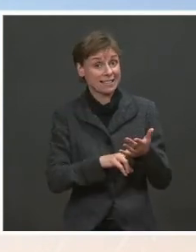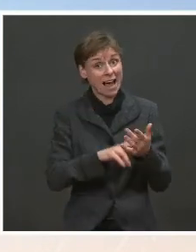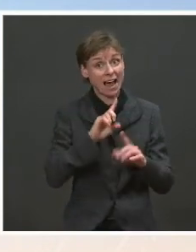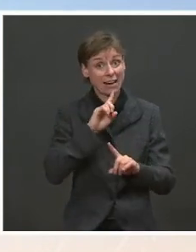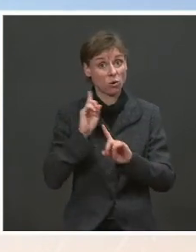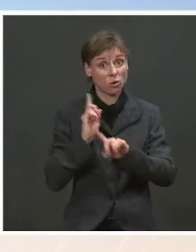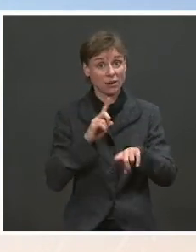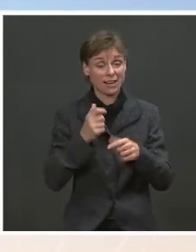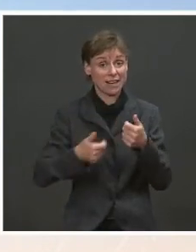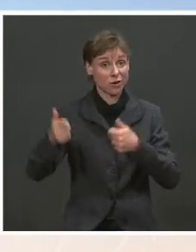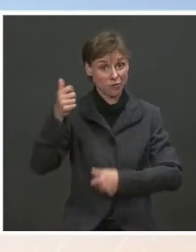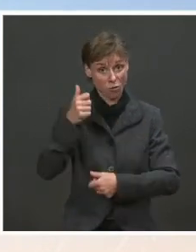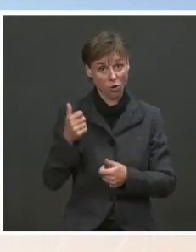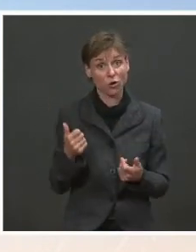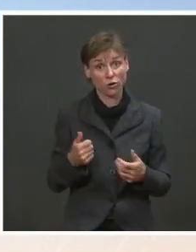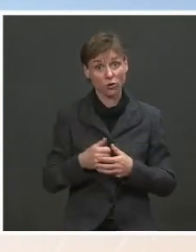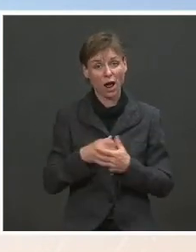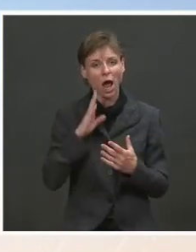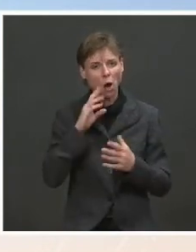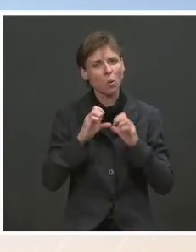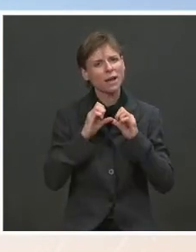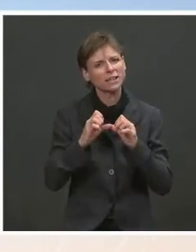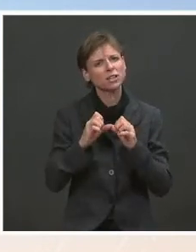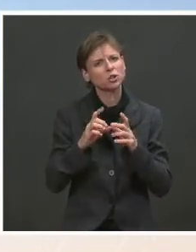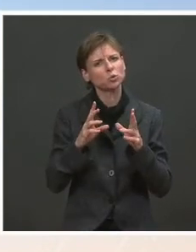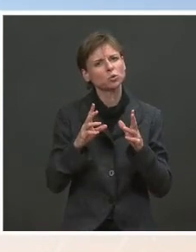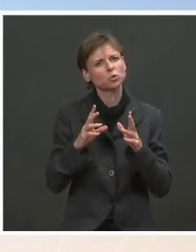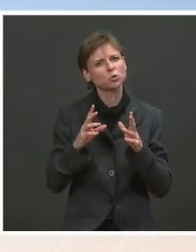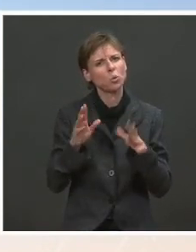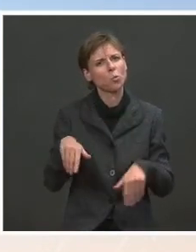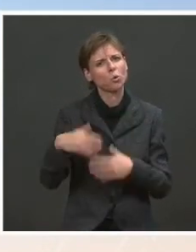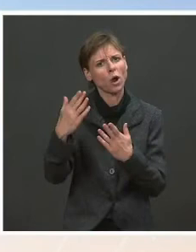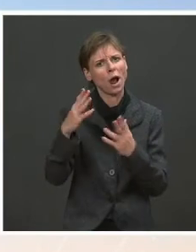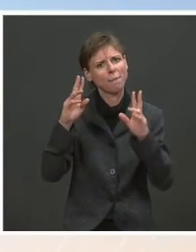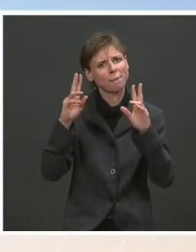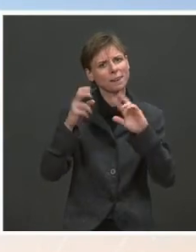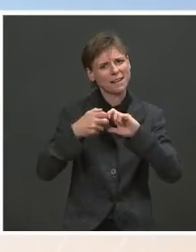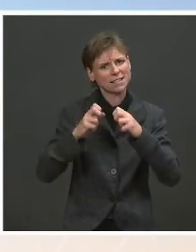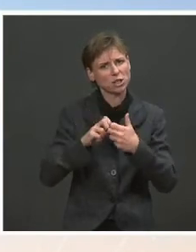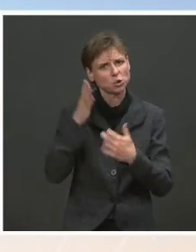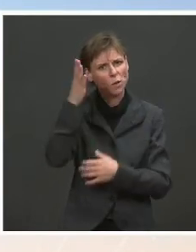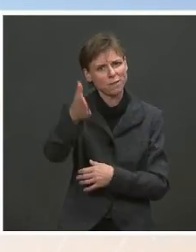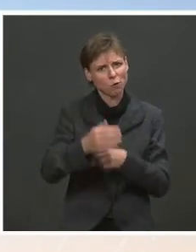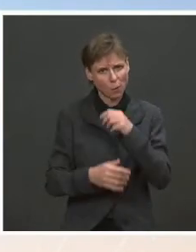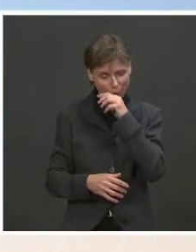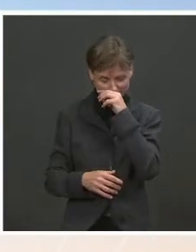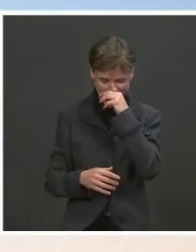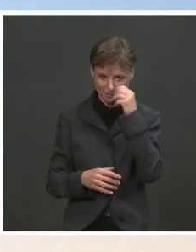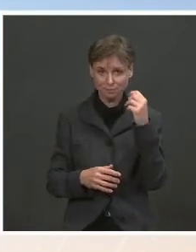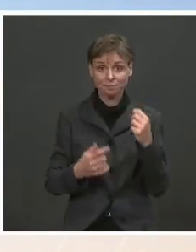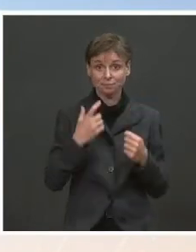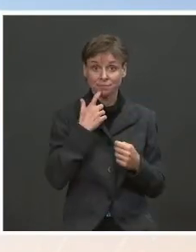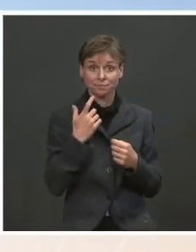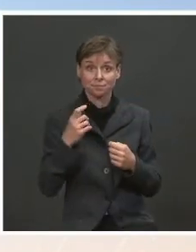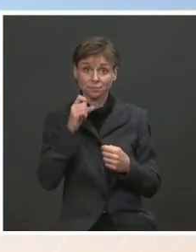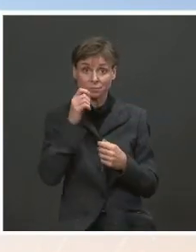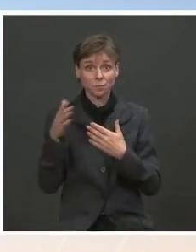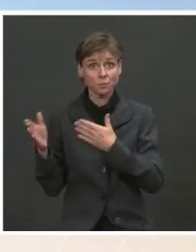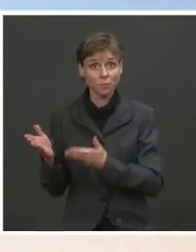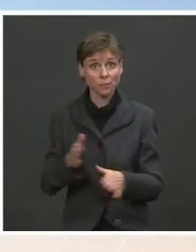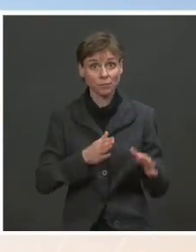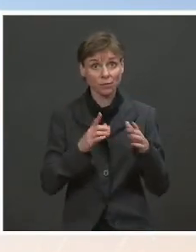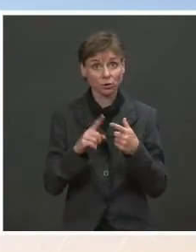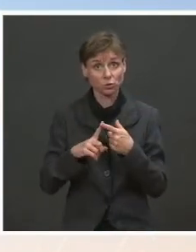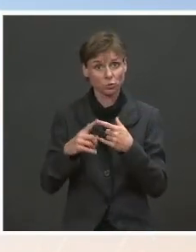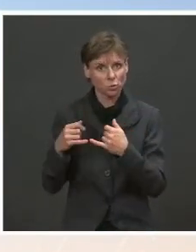about this issue moving forward. The president said yesterday he does not have plans to visit the border. Why not? Because his focus